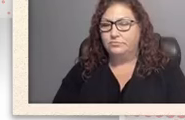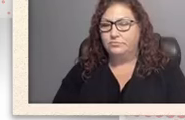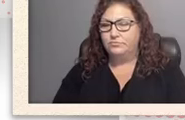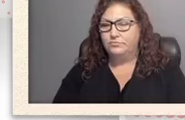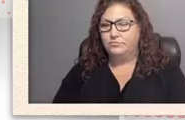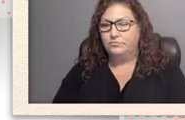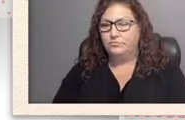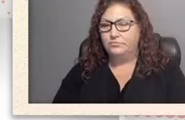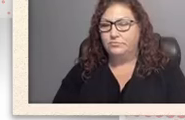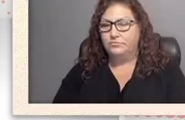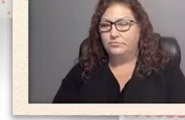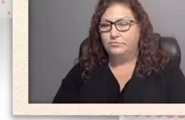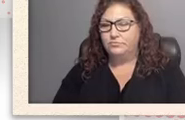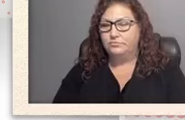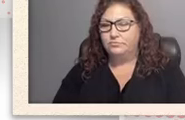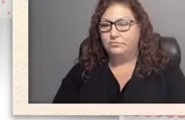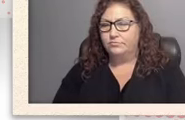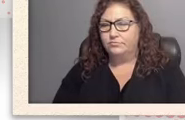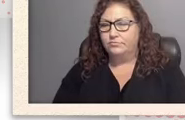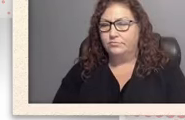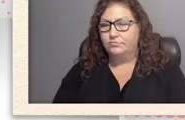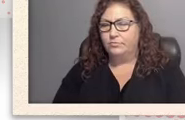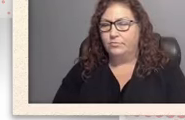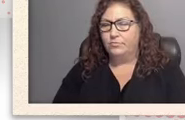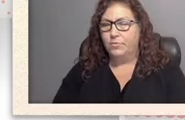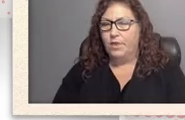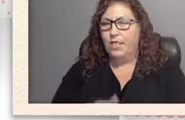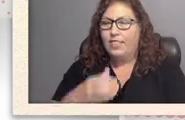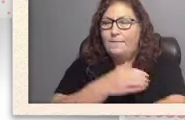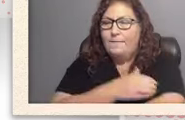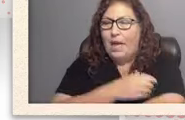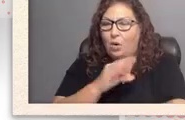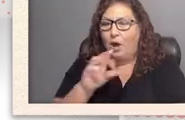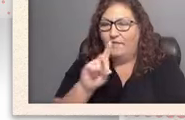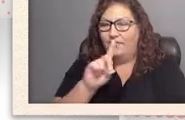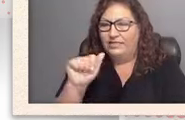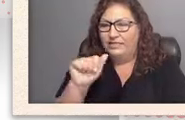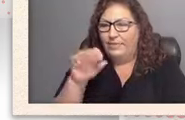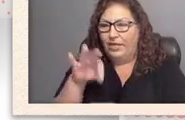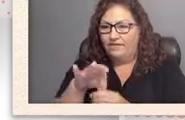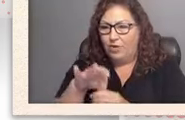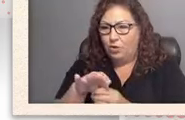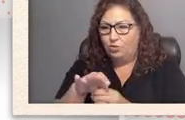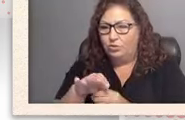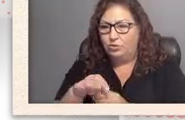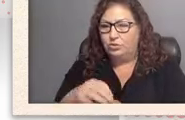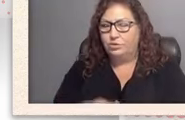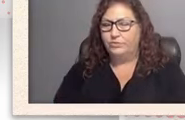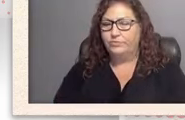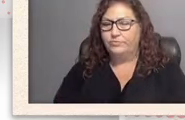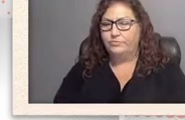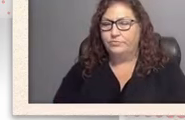The power of the disability vote on the bottom of the image.